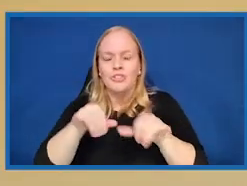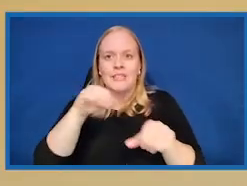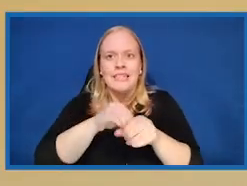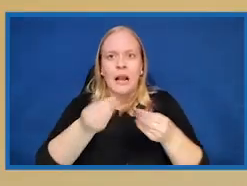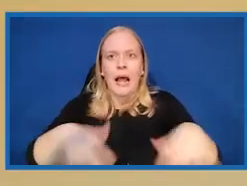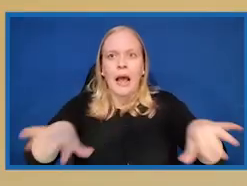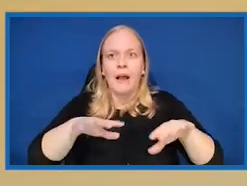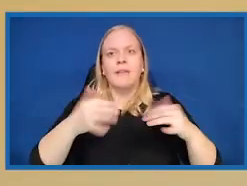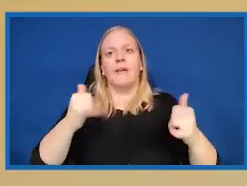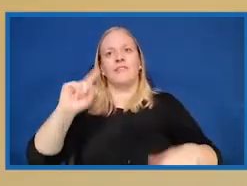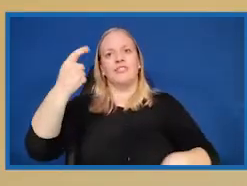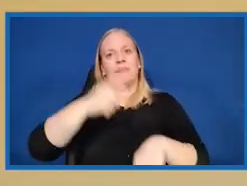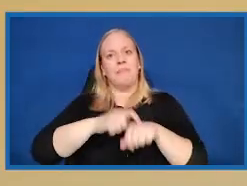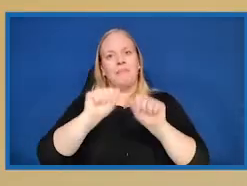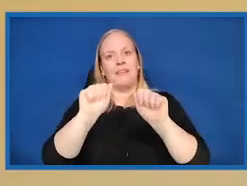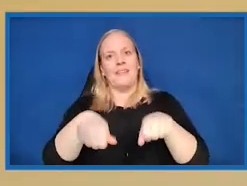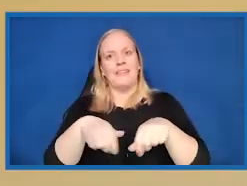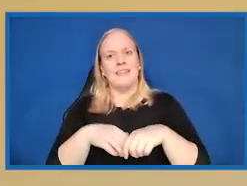it will be able to give us